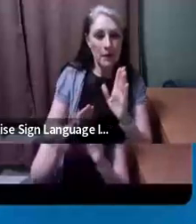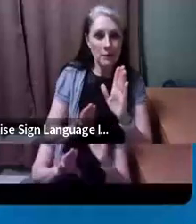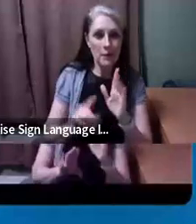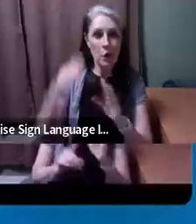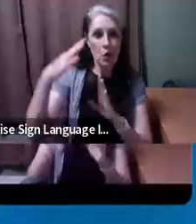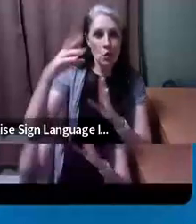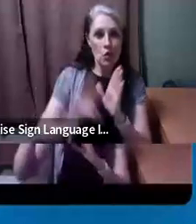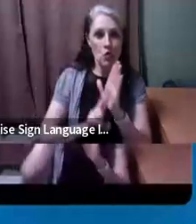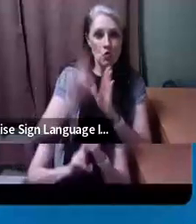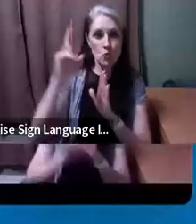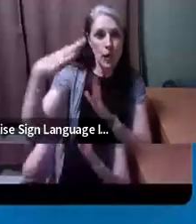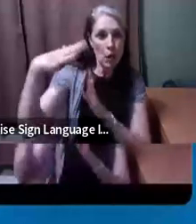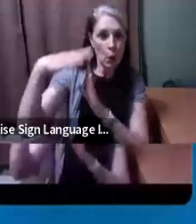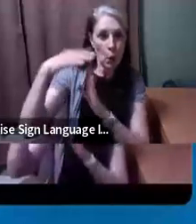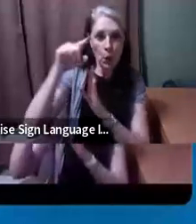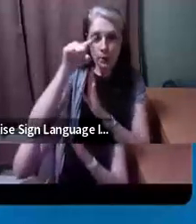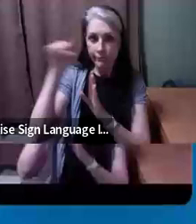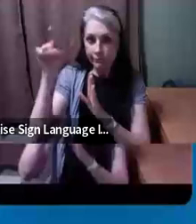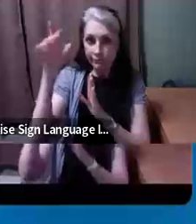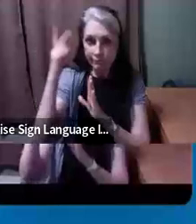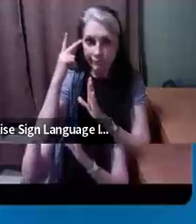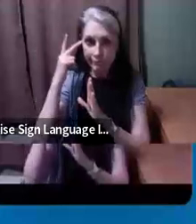of your screen. If